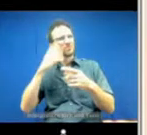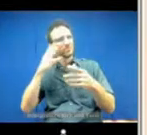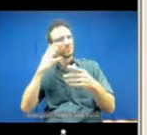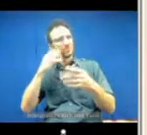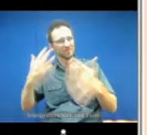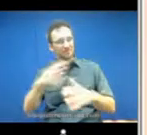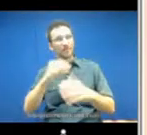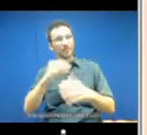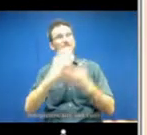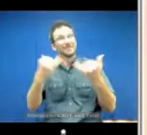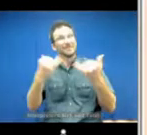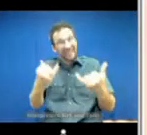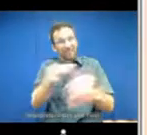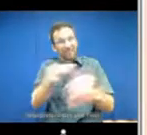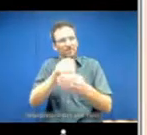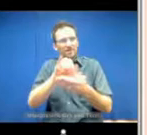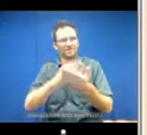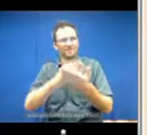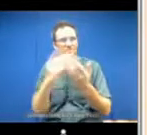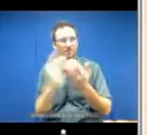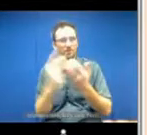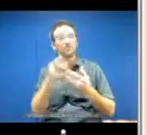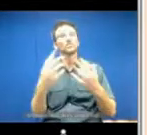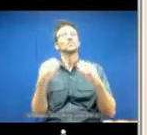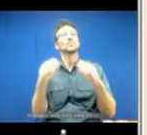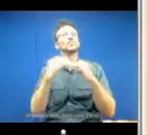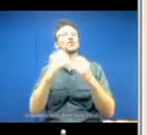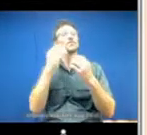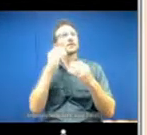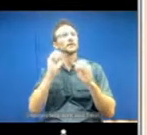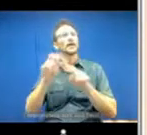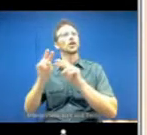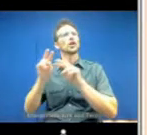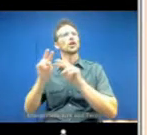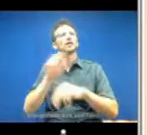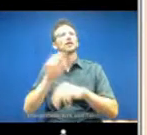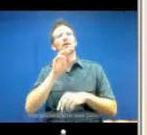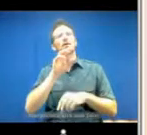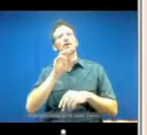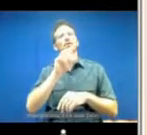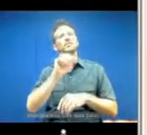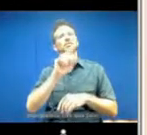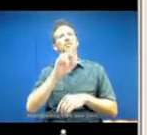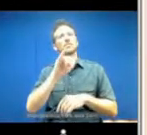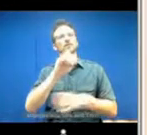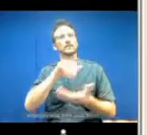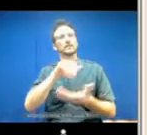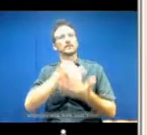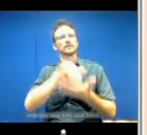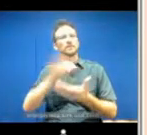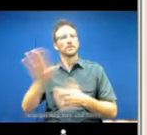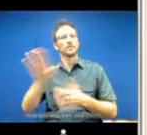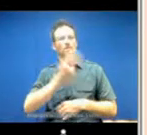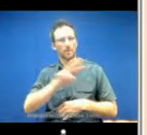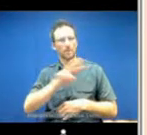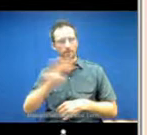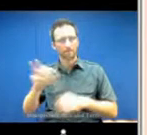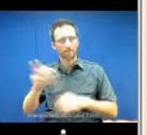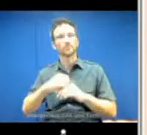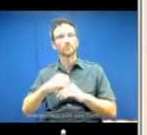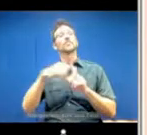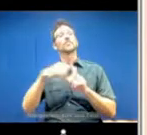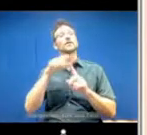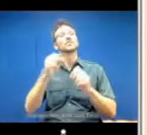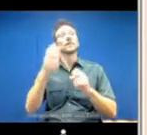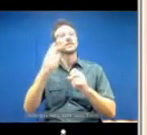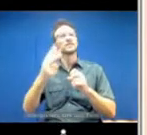information on it, you can go to the Marie Center's website, and you may also see the archived sessions. And Carolyn's